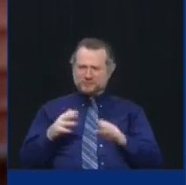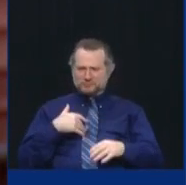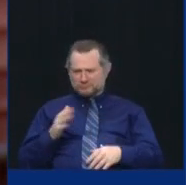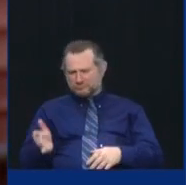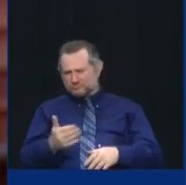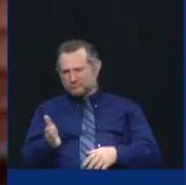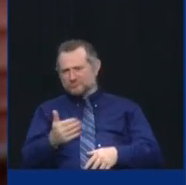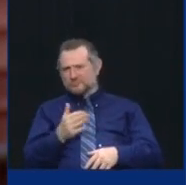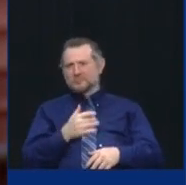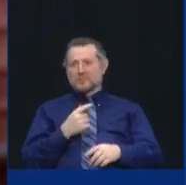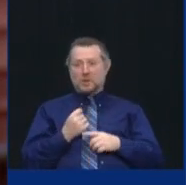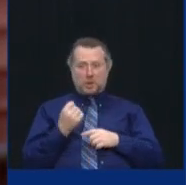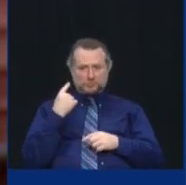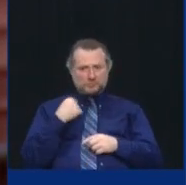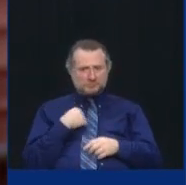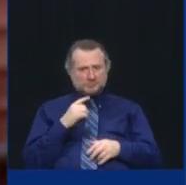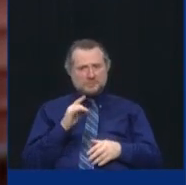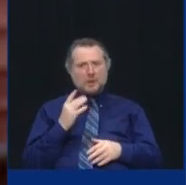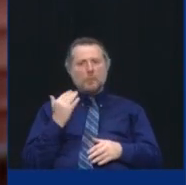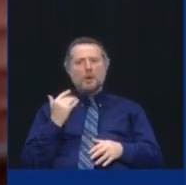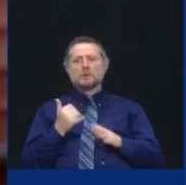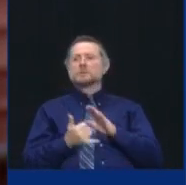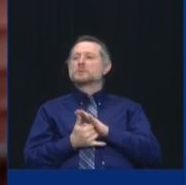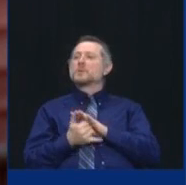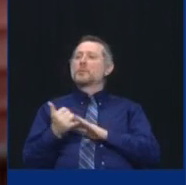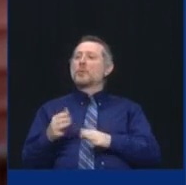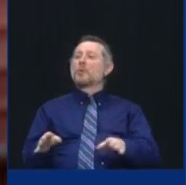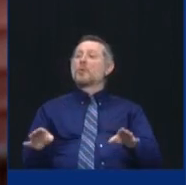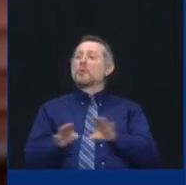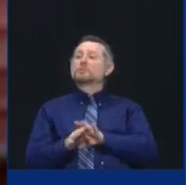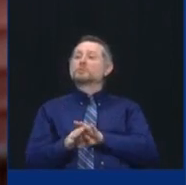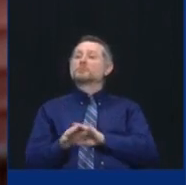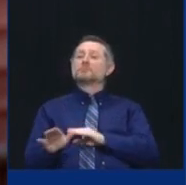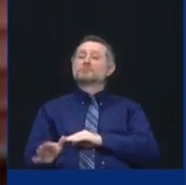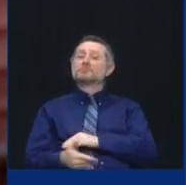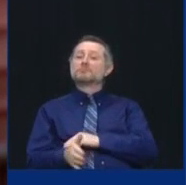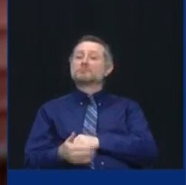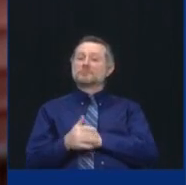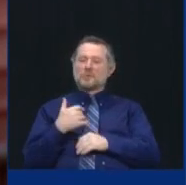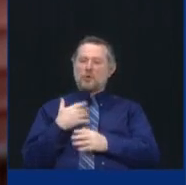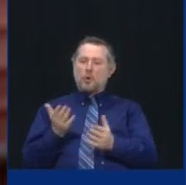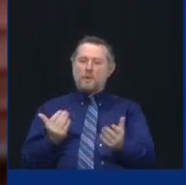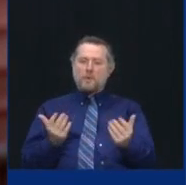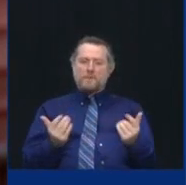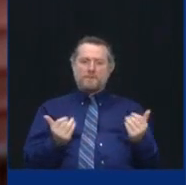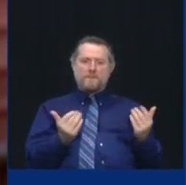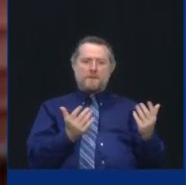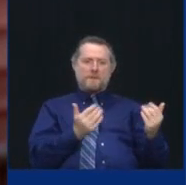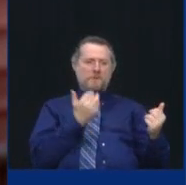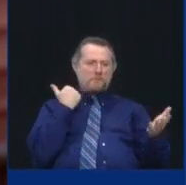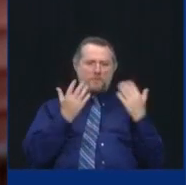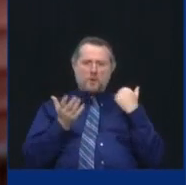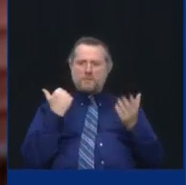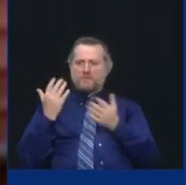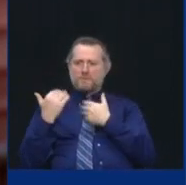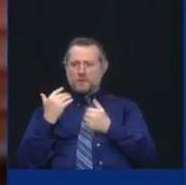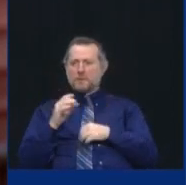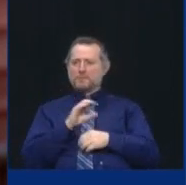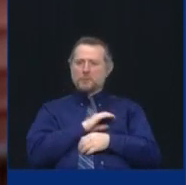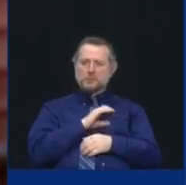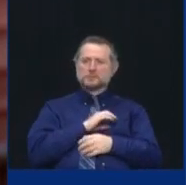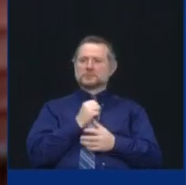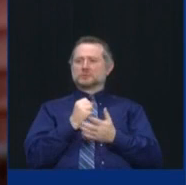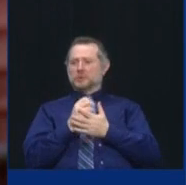last year when the subways were shut down and police came in and social workers came